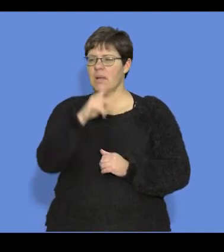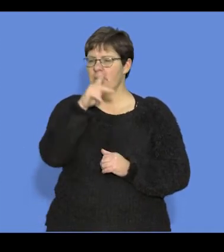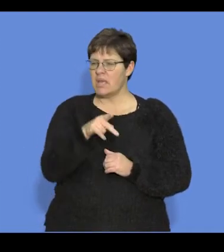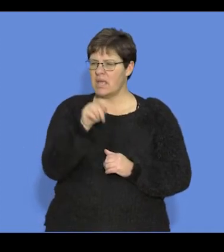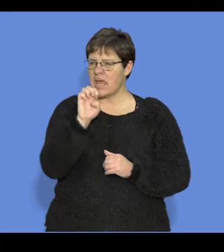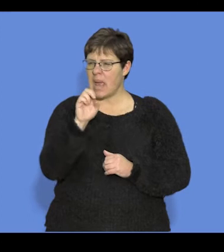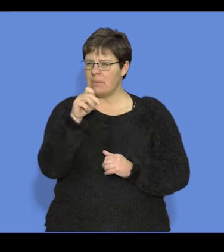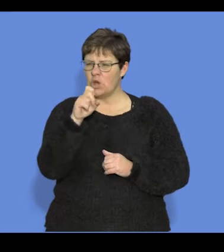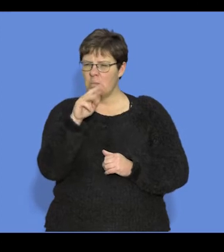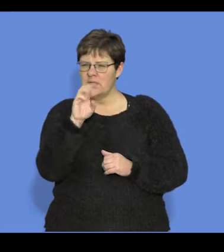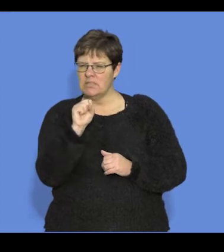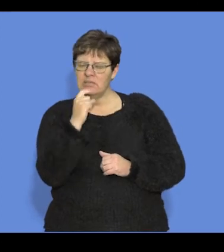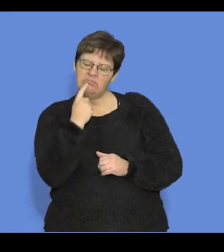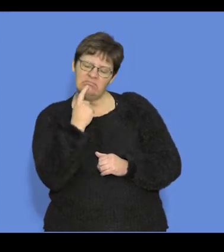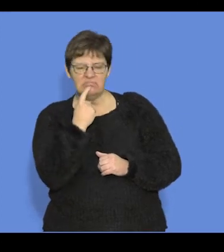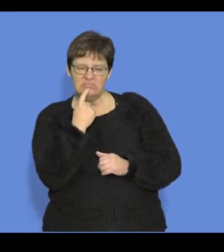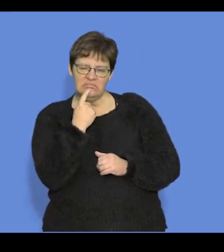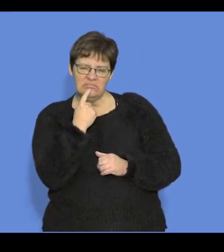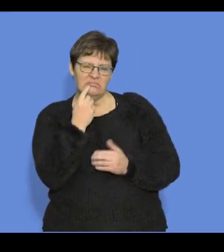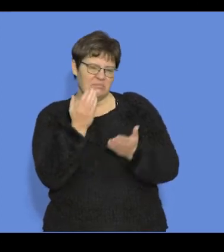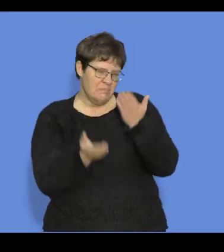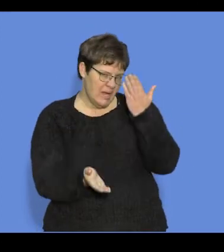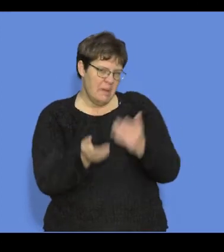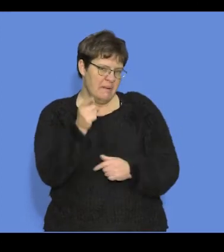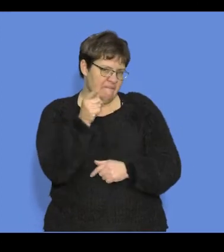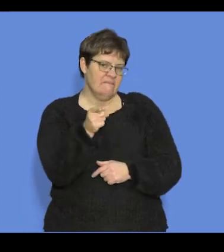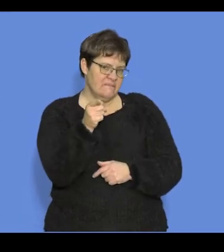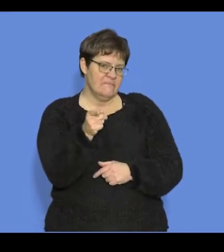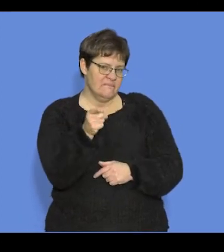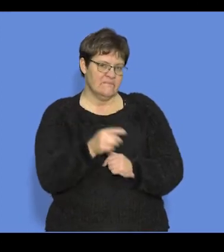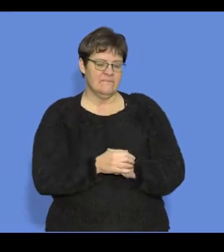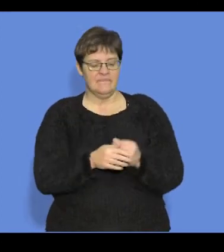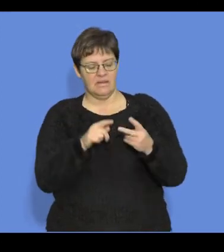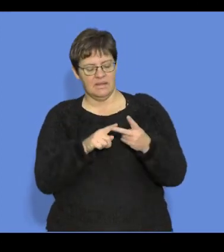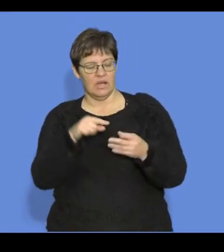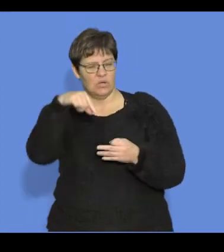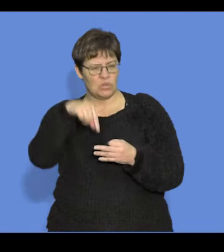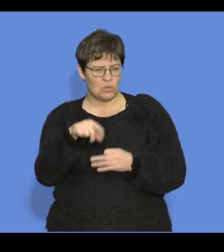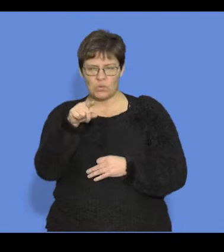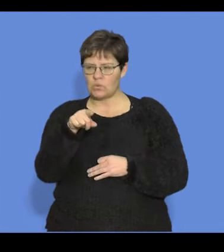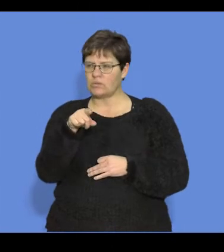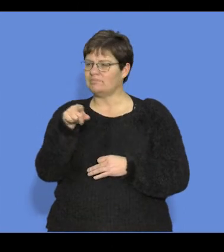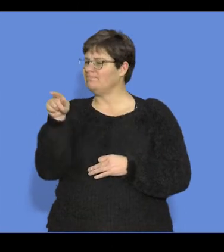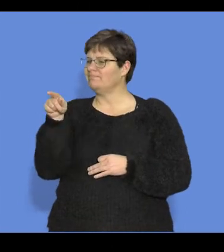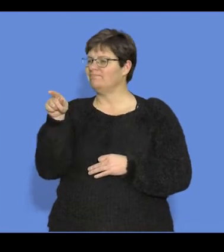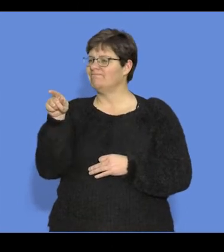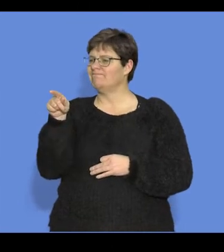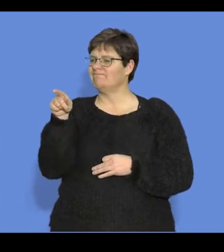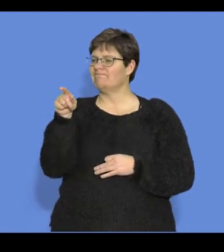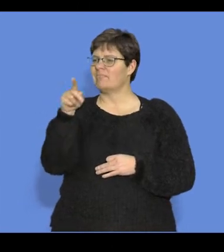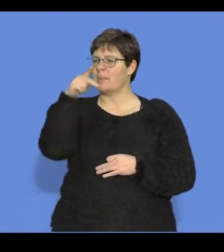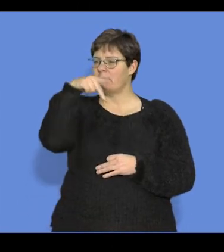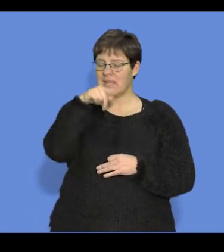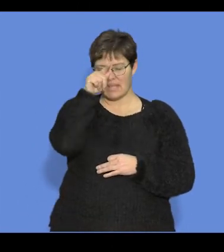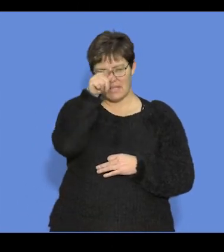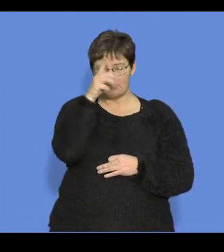the epidermis? Yes, so it could possibly be that. Q, is Q palisade mesophyll? So it